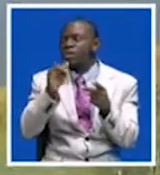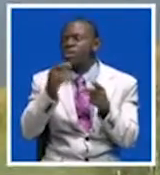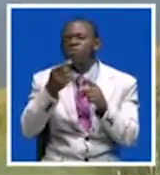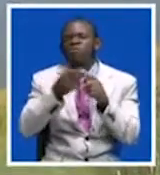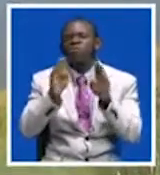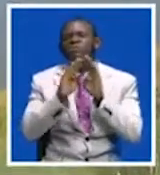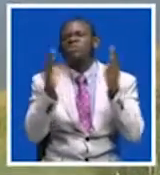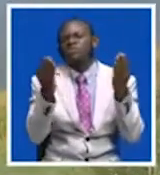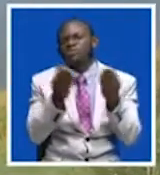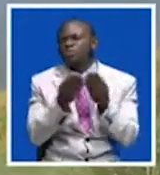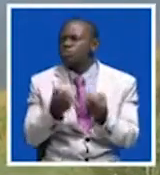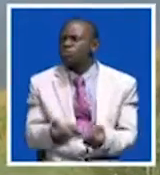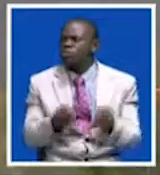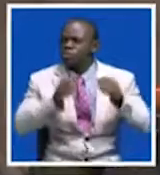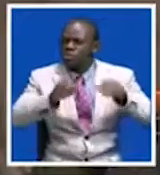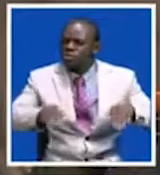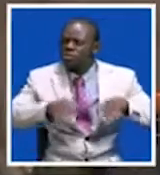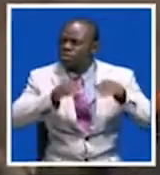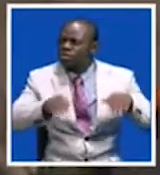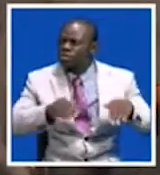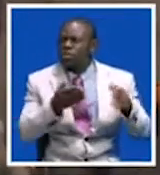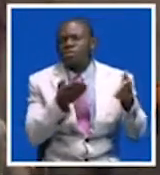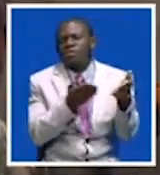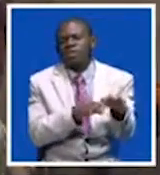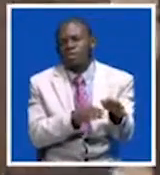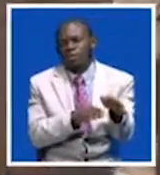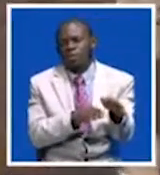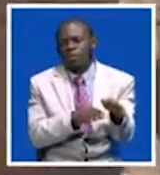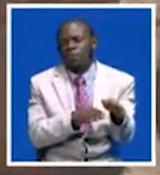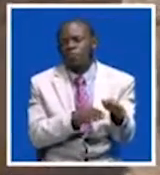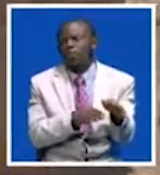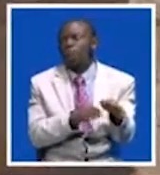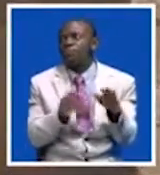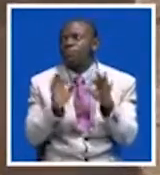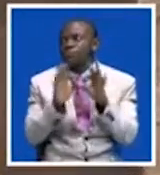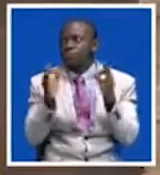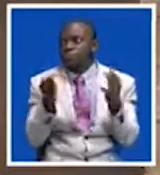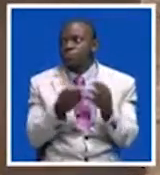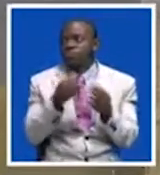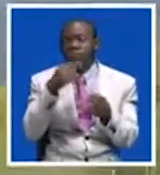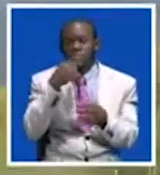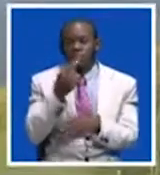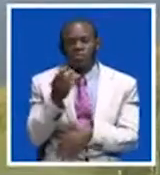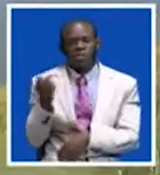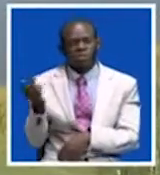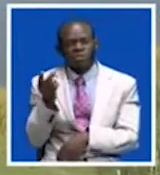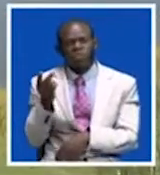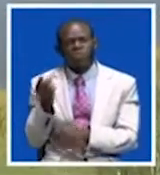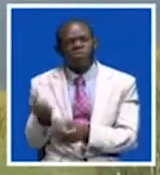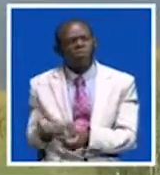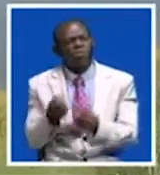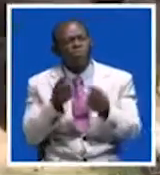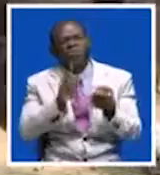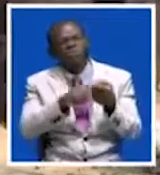went swimming. According to Njavua's family, the duo went to visit their friend in Galunya Farms. So the other